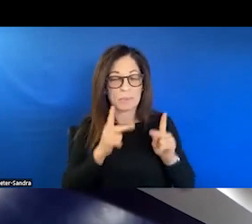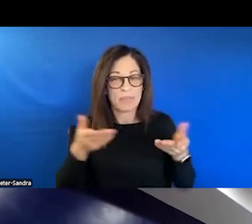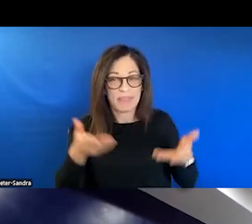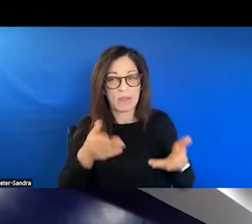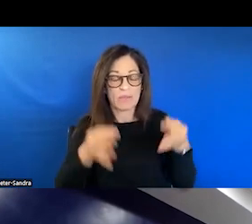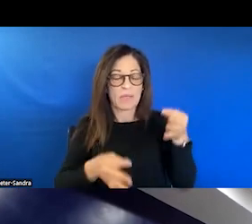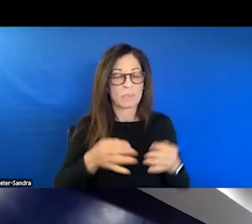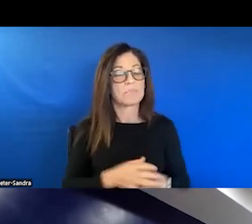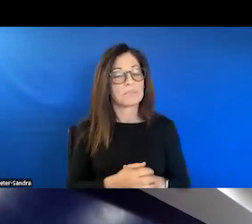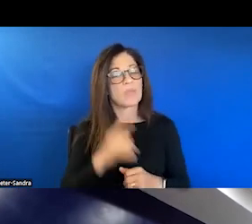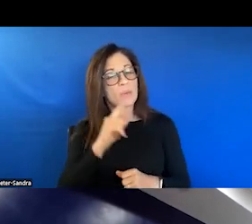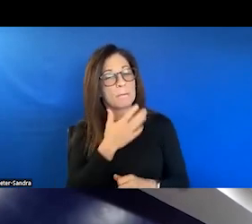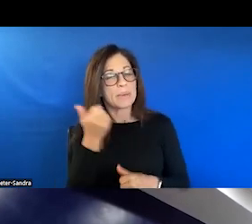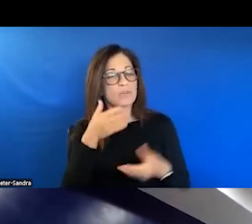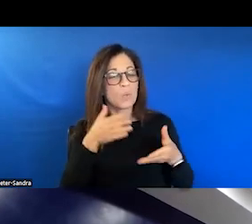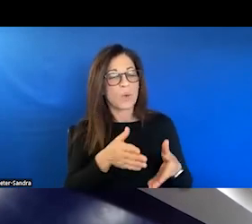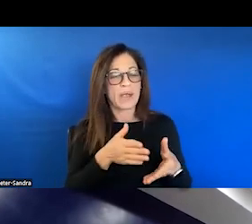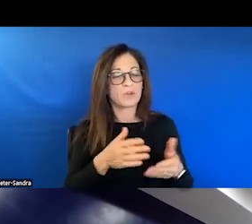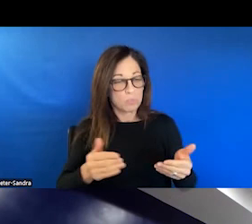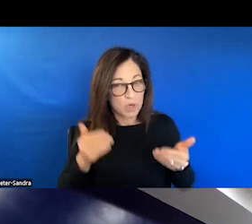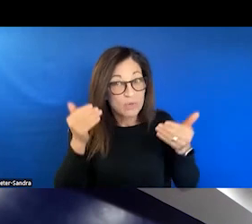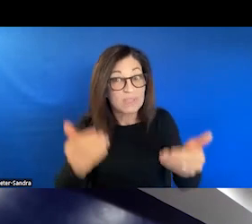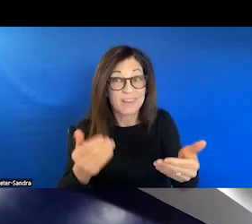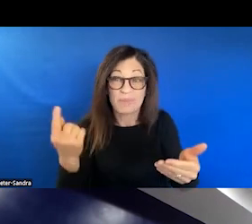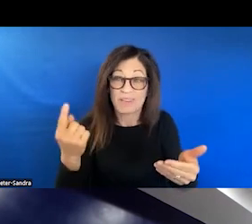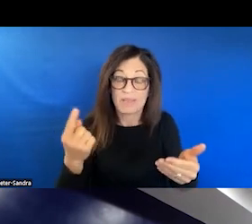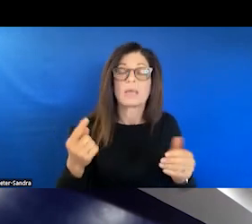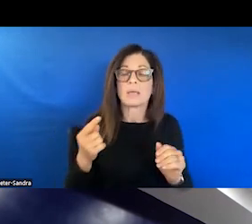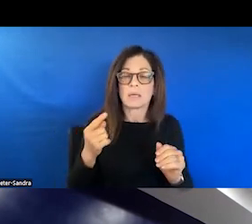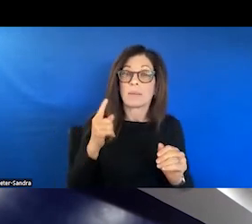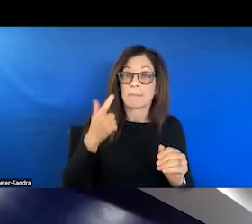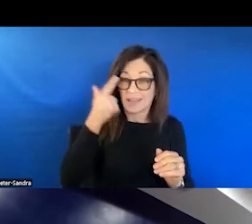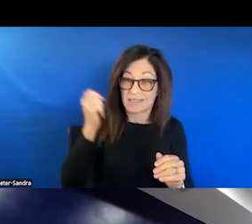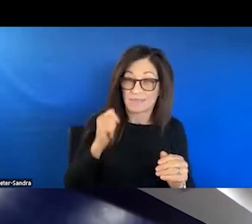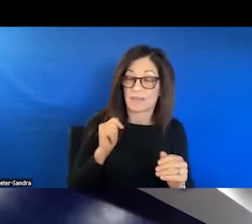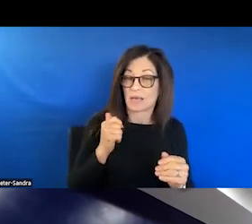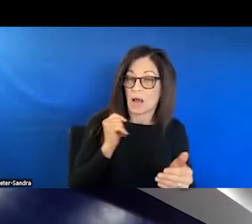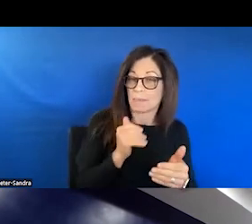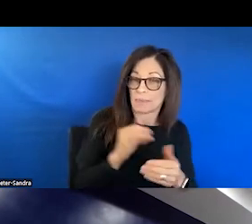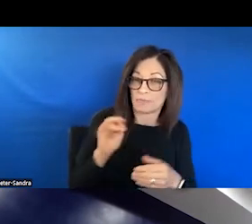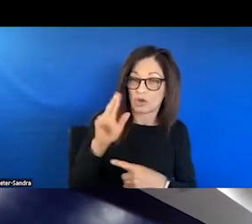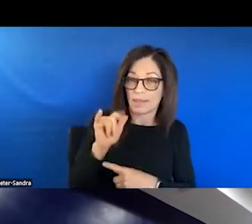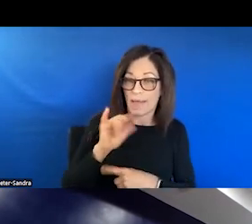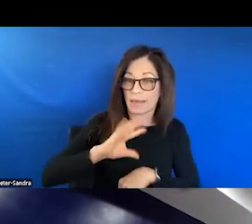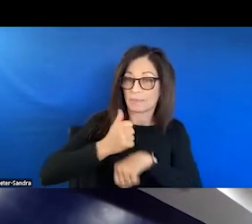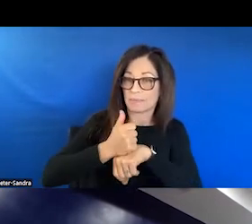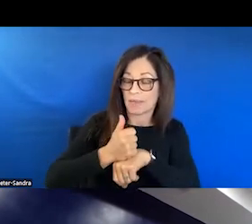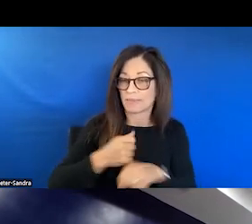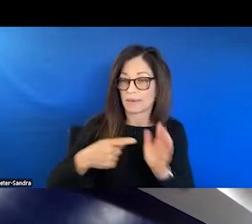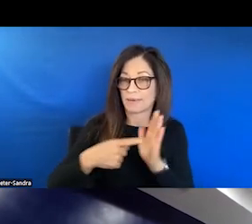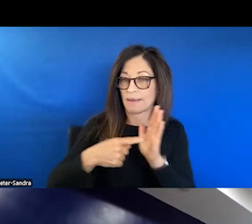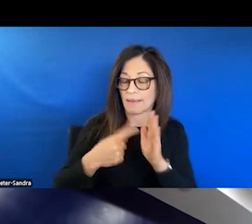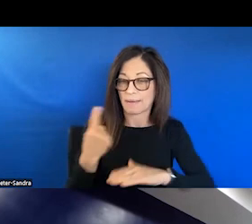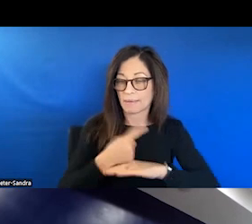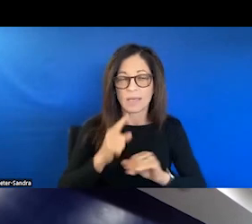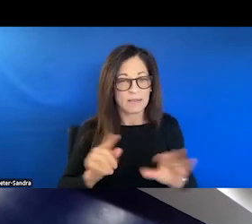They thought it was the best way to move something forward, given the upcoming July implementation deadline. So it is a fantastic effort